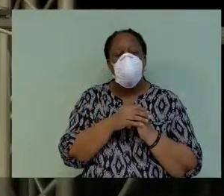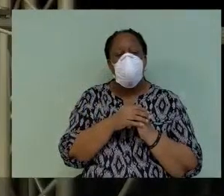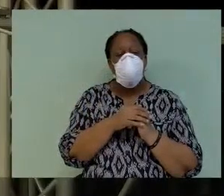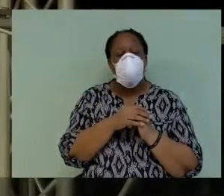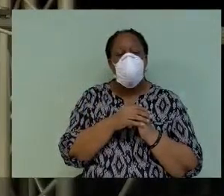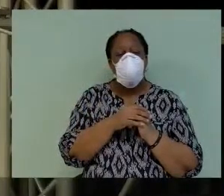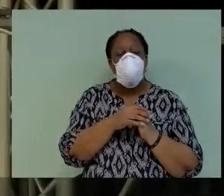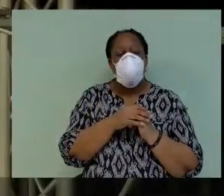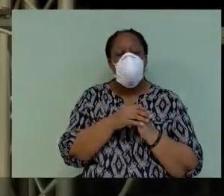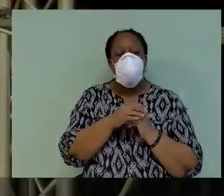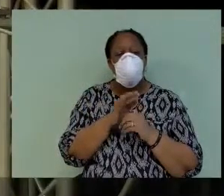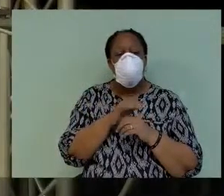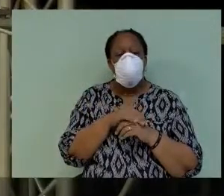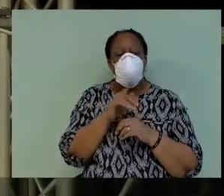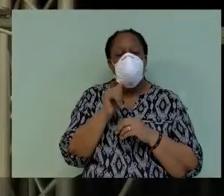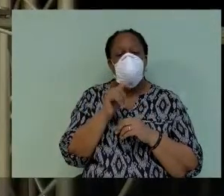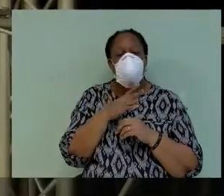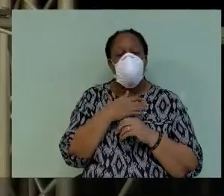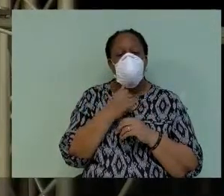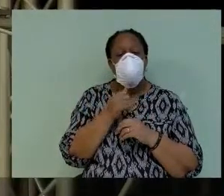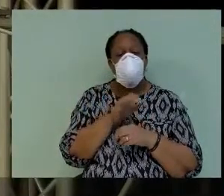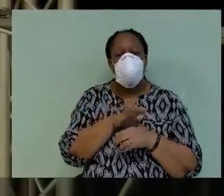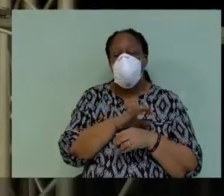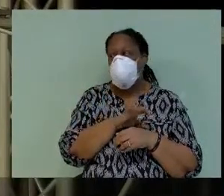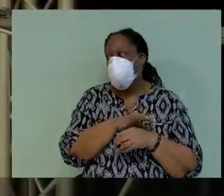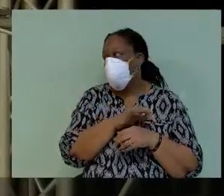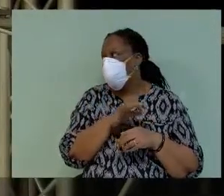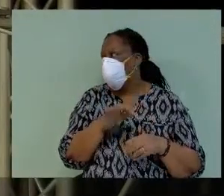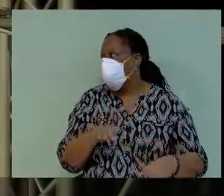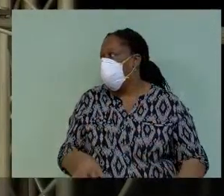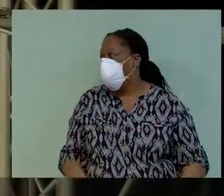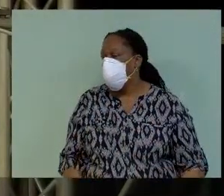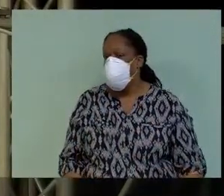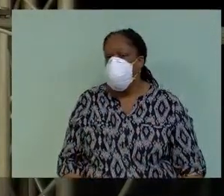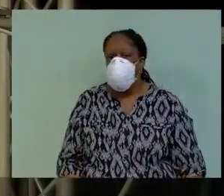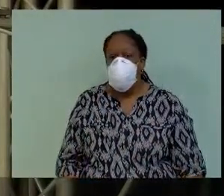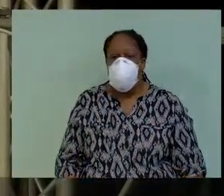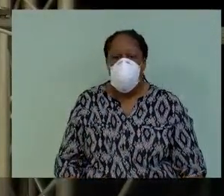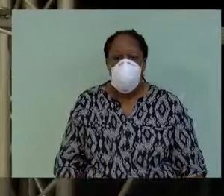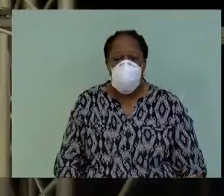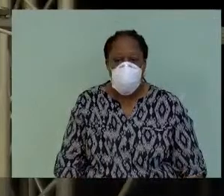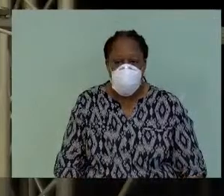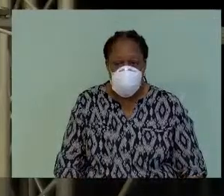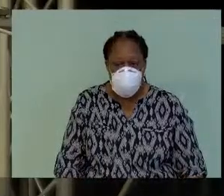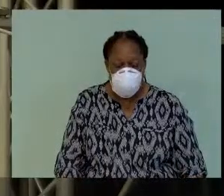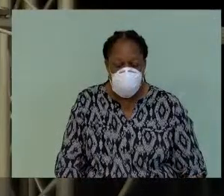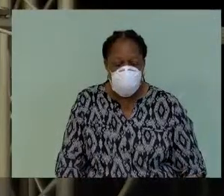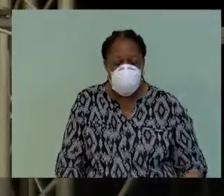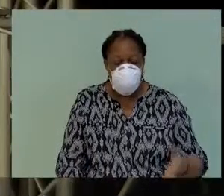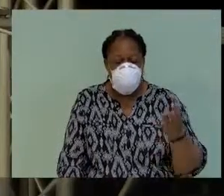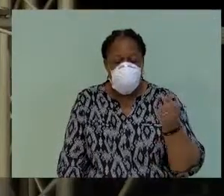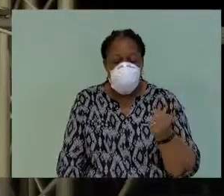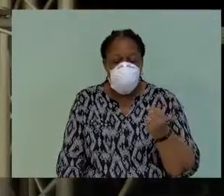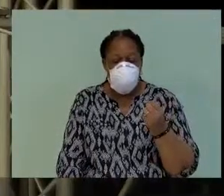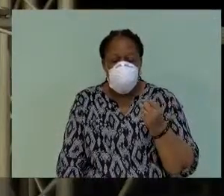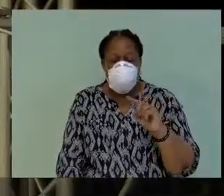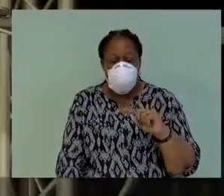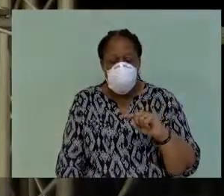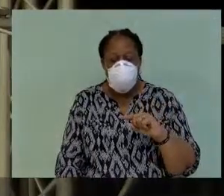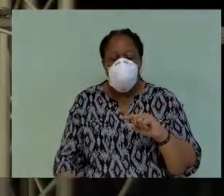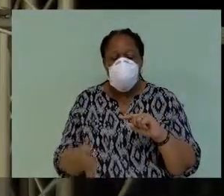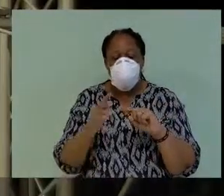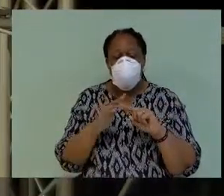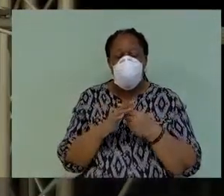on internet and television. I want to start today by acknowledging the